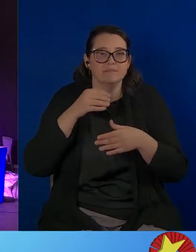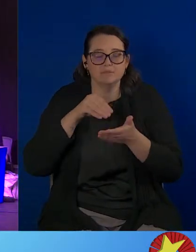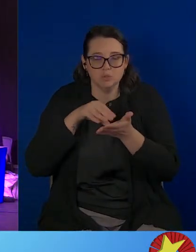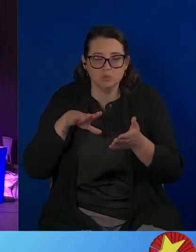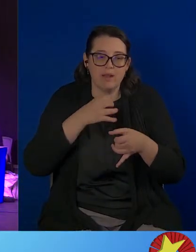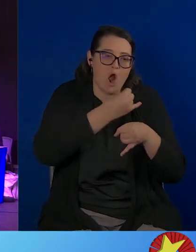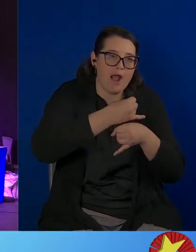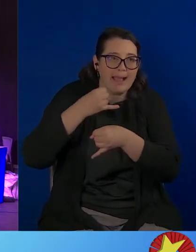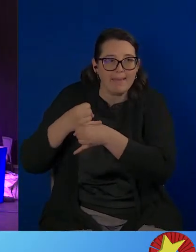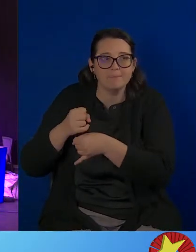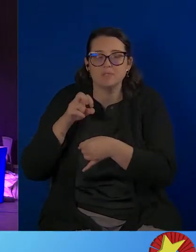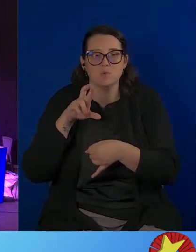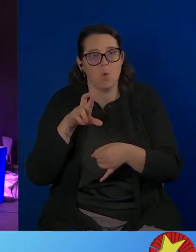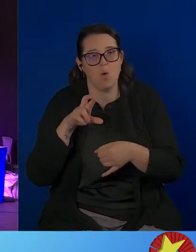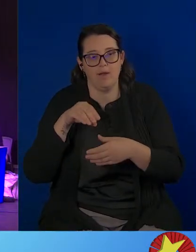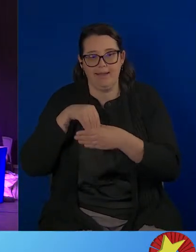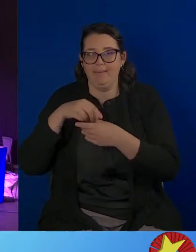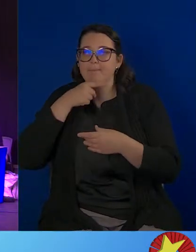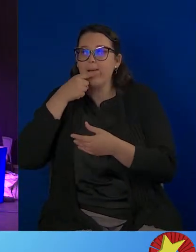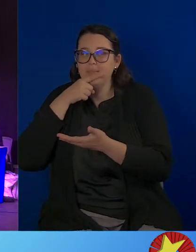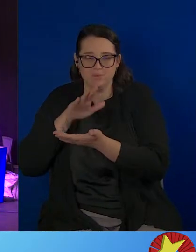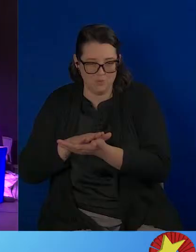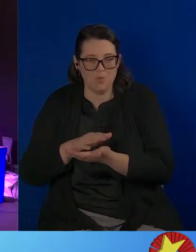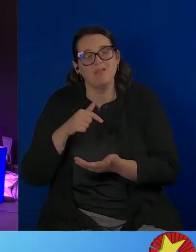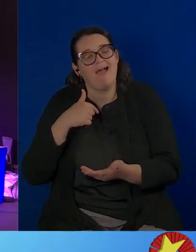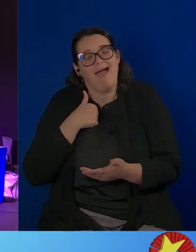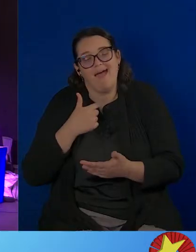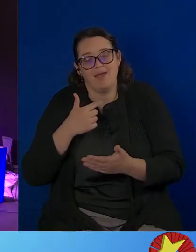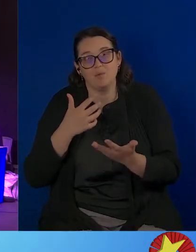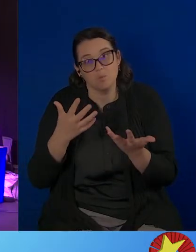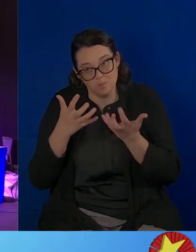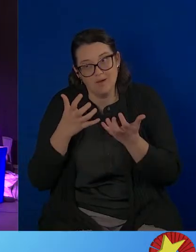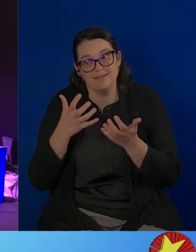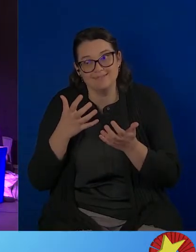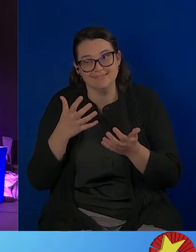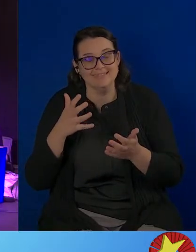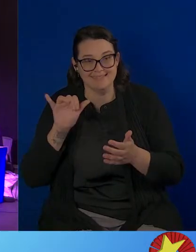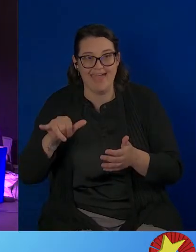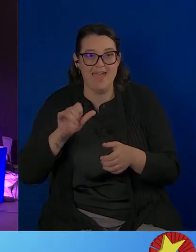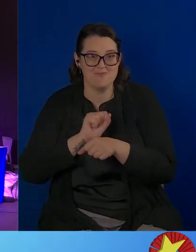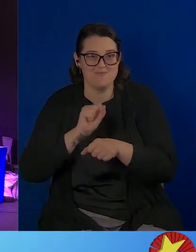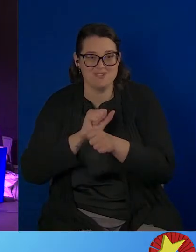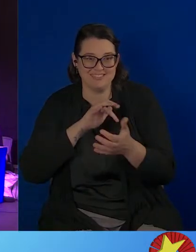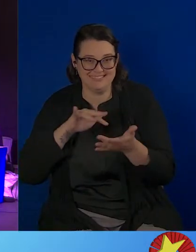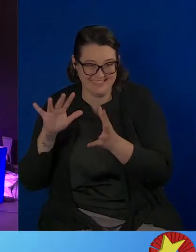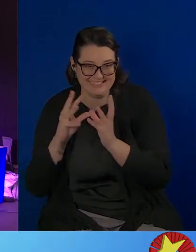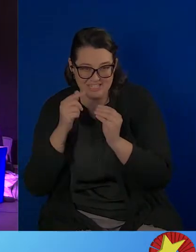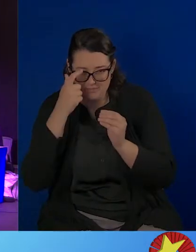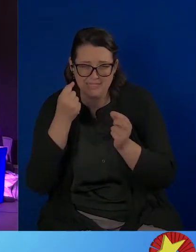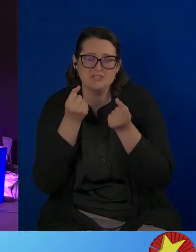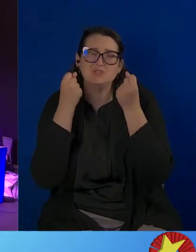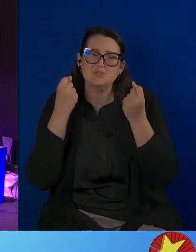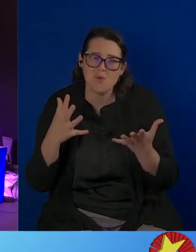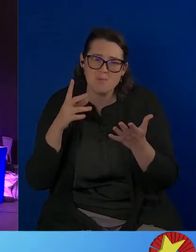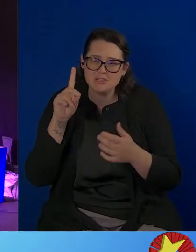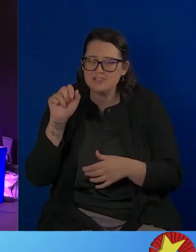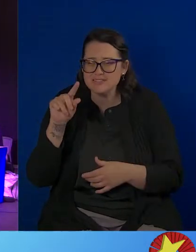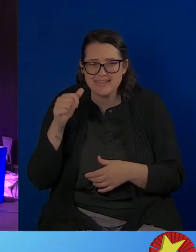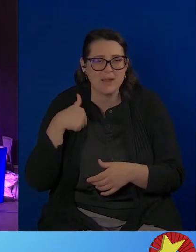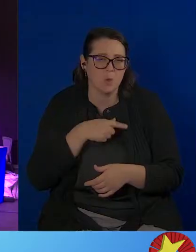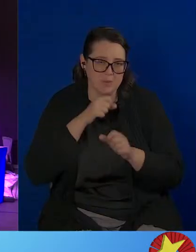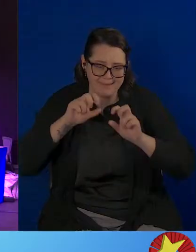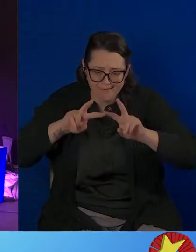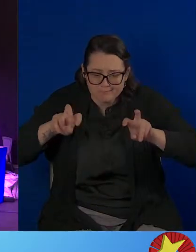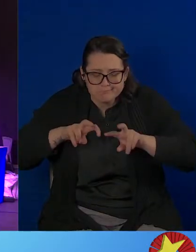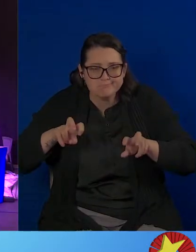I welcome a work study because there's a tremendous amount of data that's out there that's available to us, and certainly we can go into greater detail